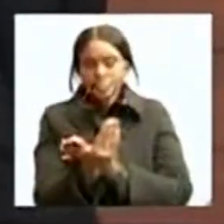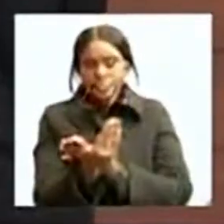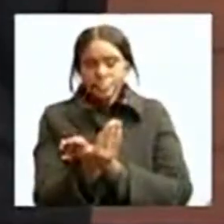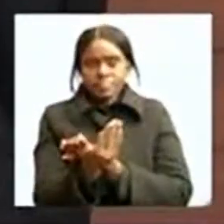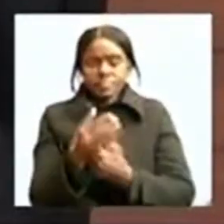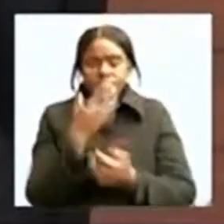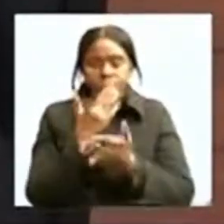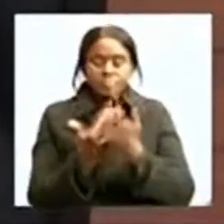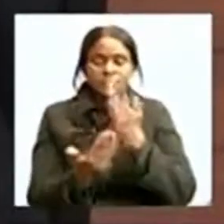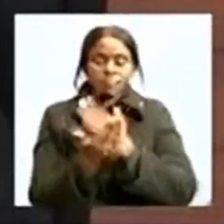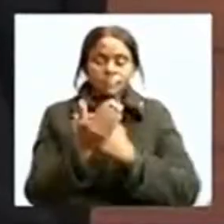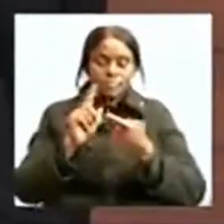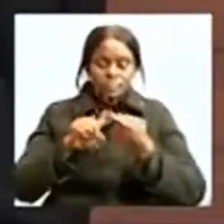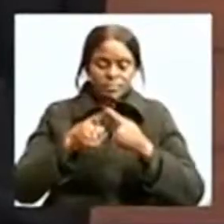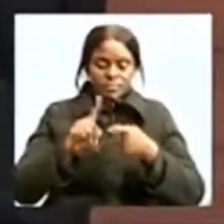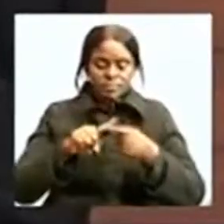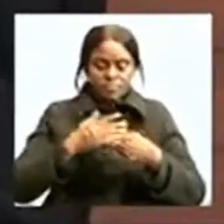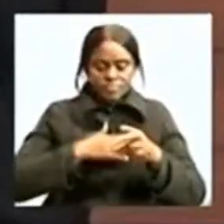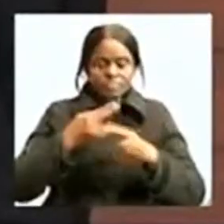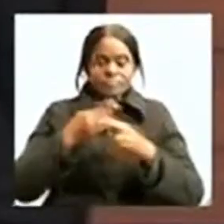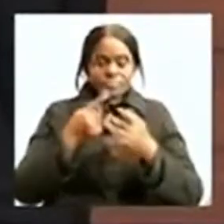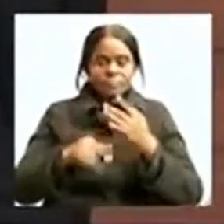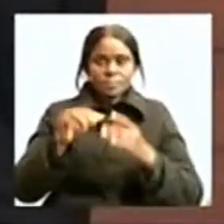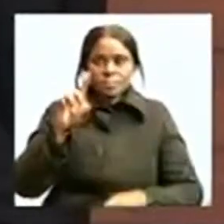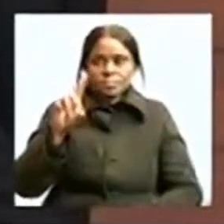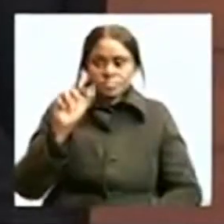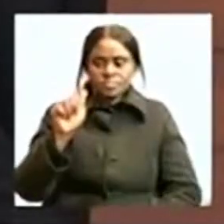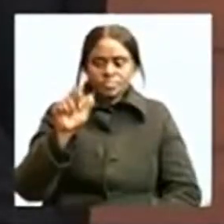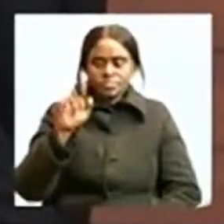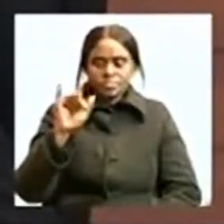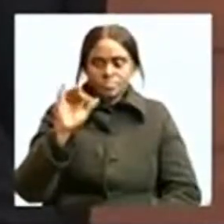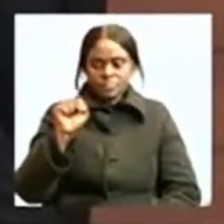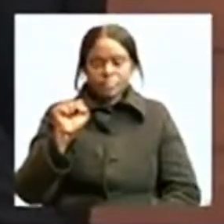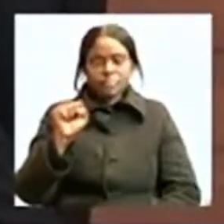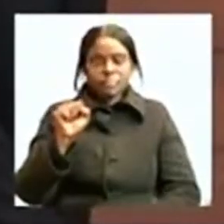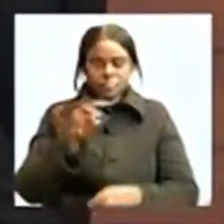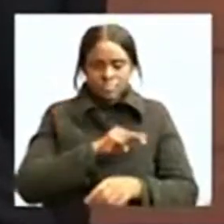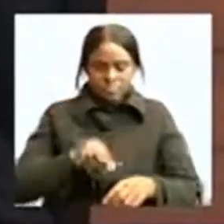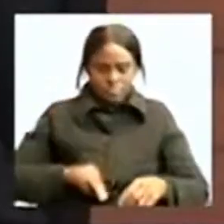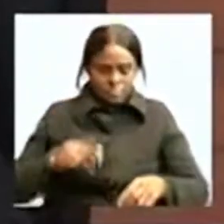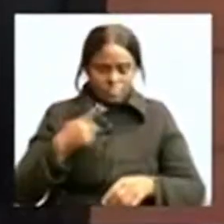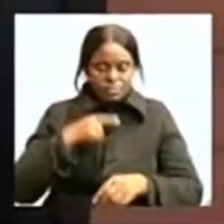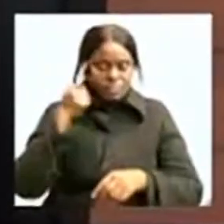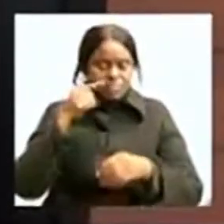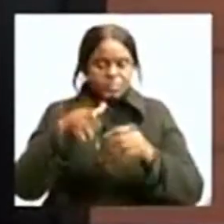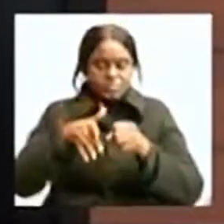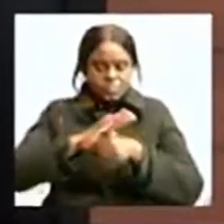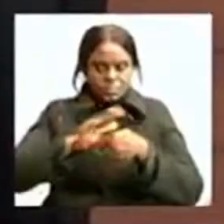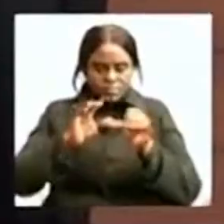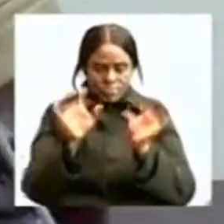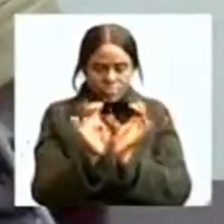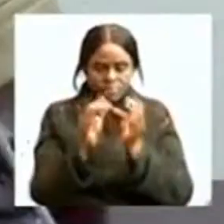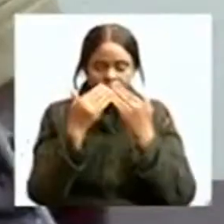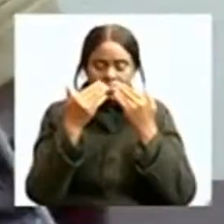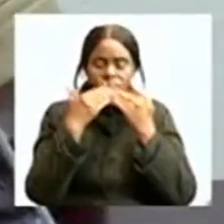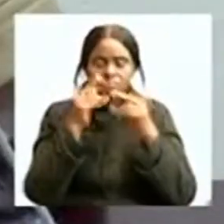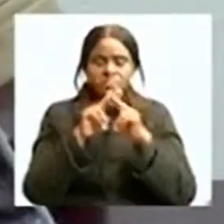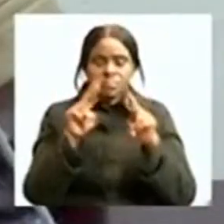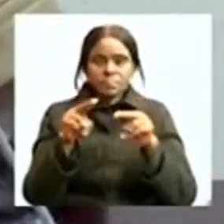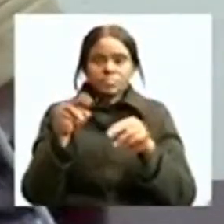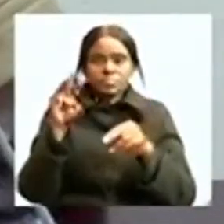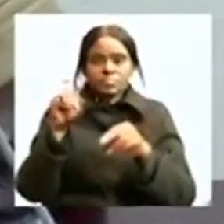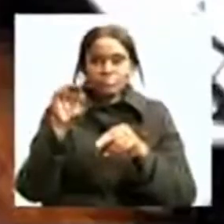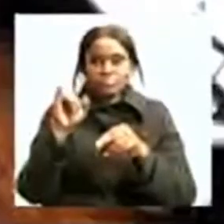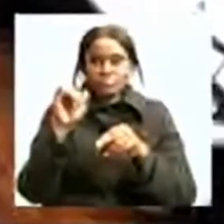Morning, colleagues. PS, my name is Mulonda Darius, Member of Parliament for Siavonga constituency. I thank you, Chair. Thank you.